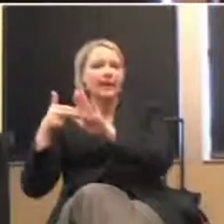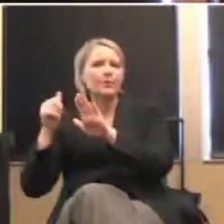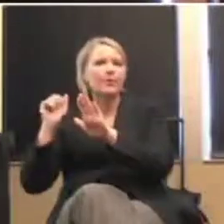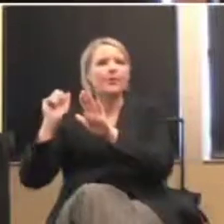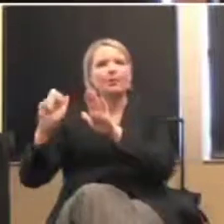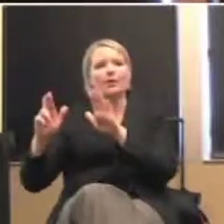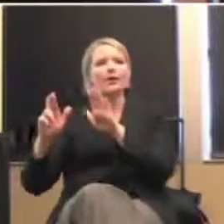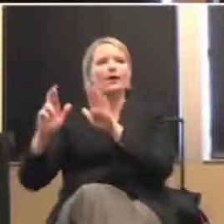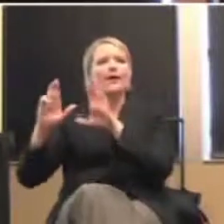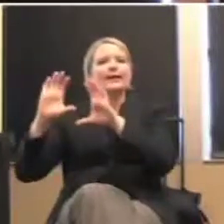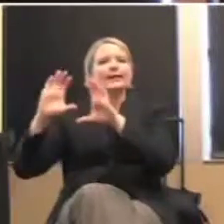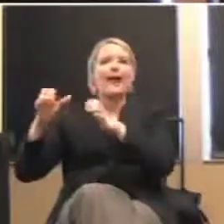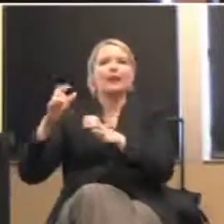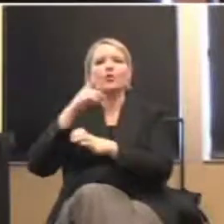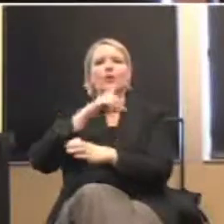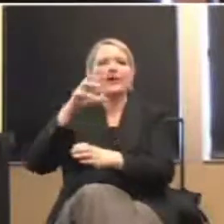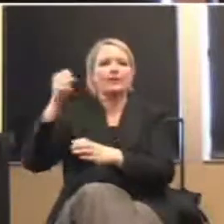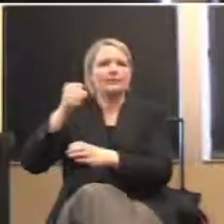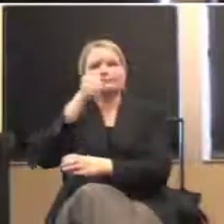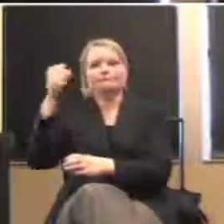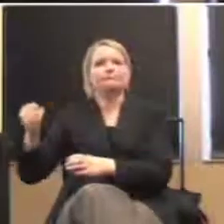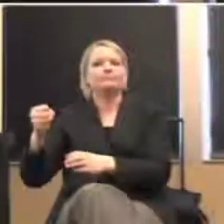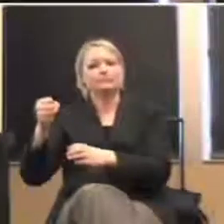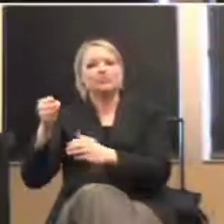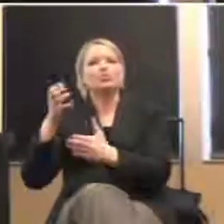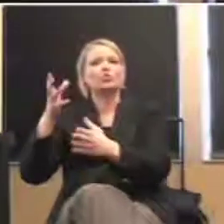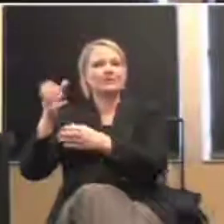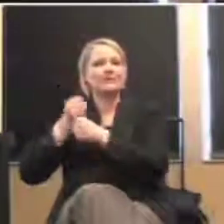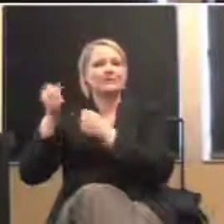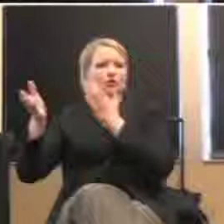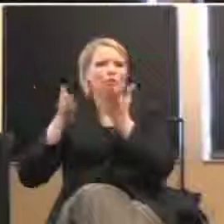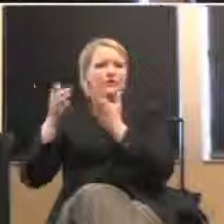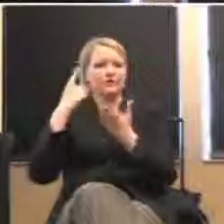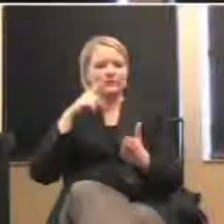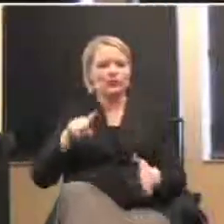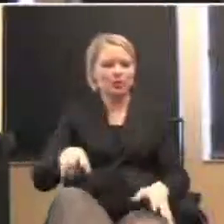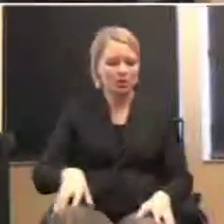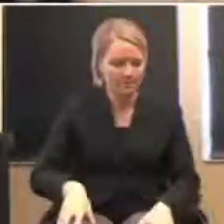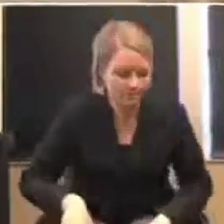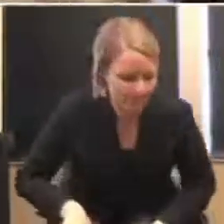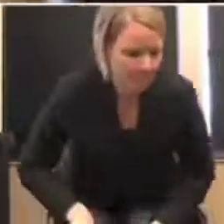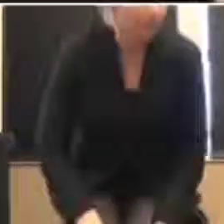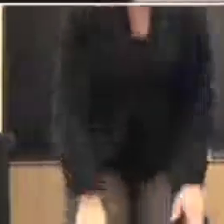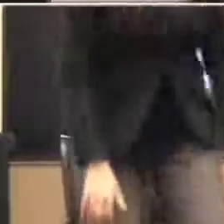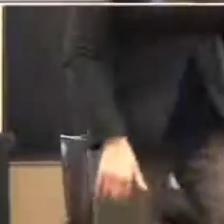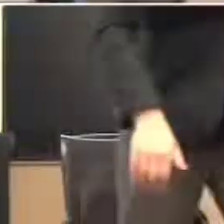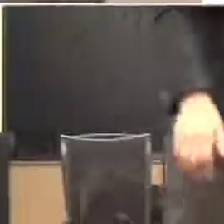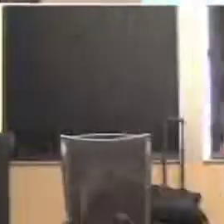the category that they receive services under. So,